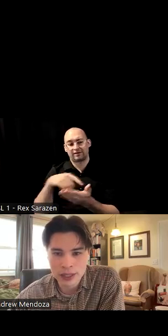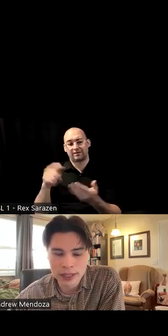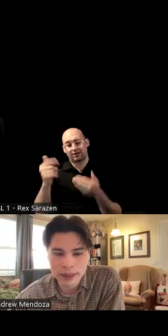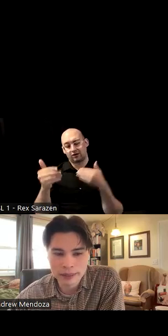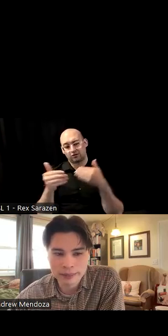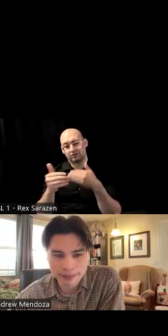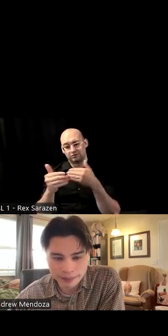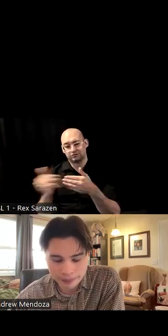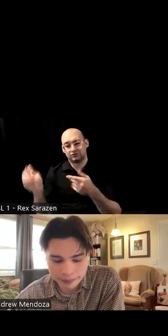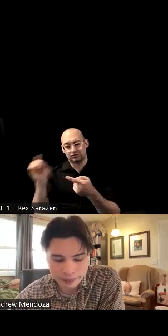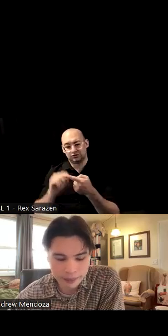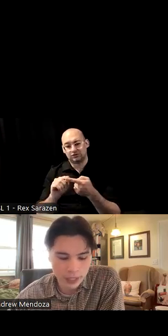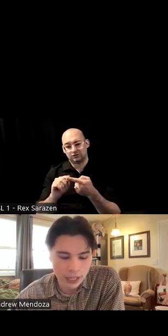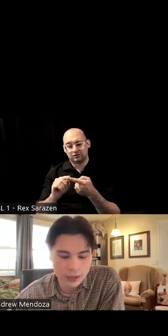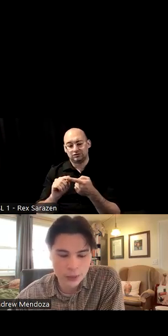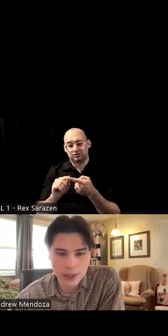to